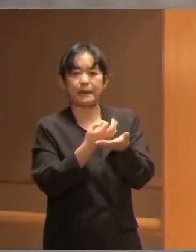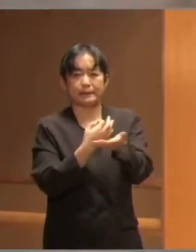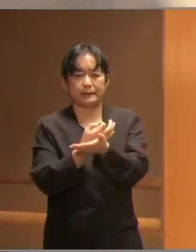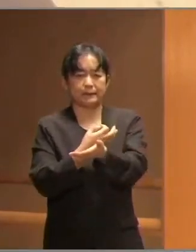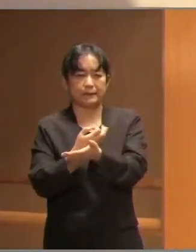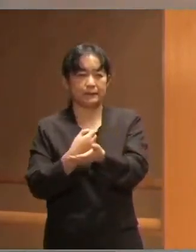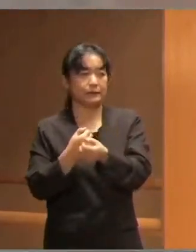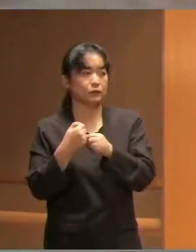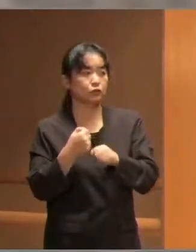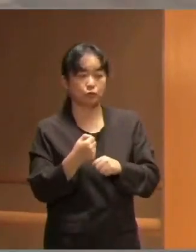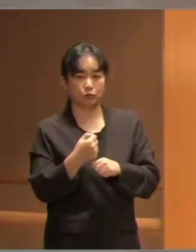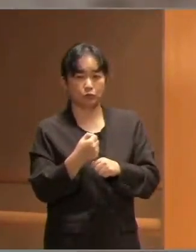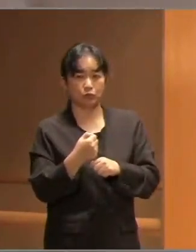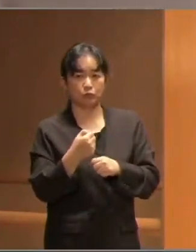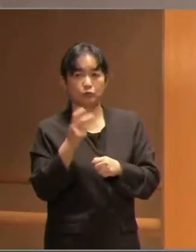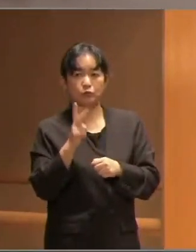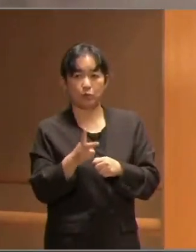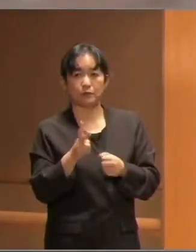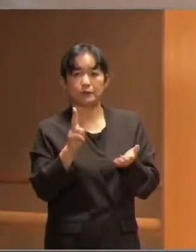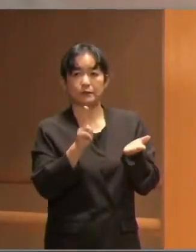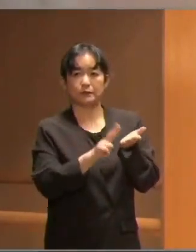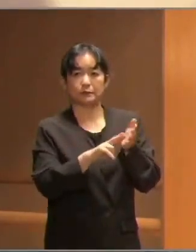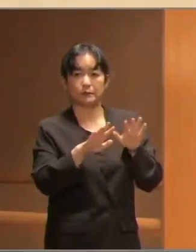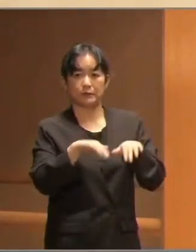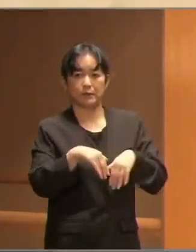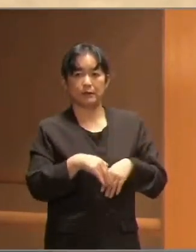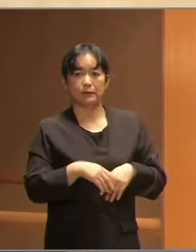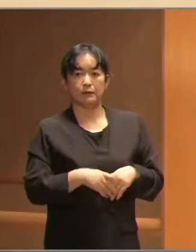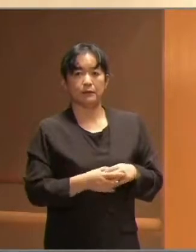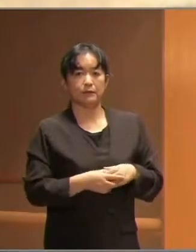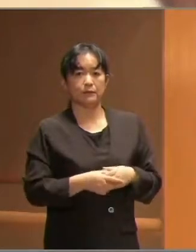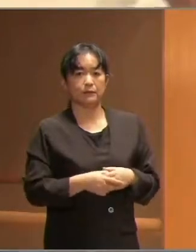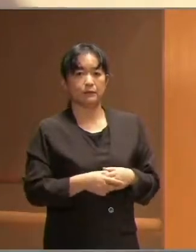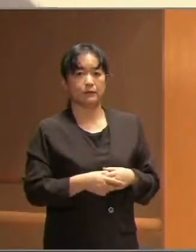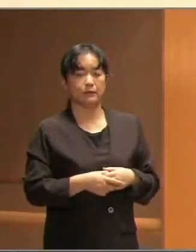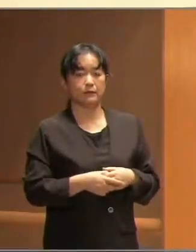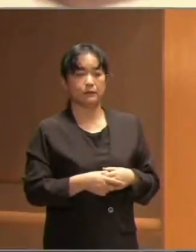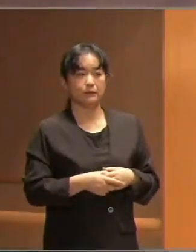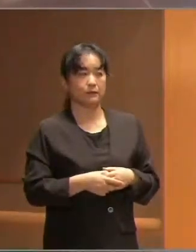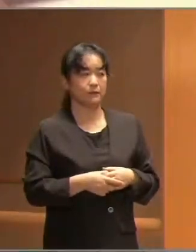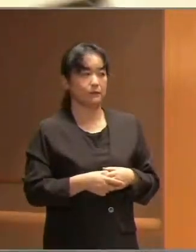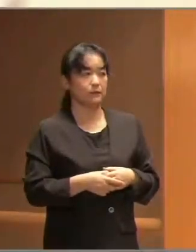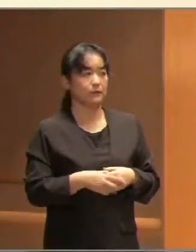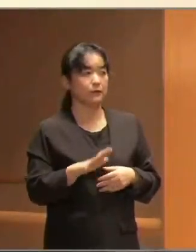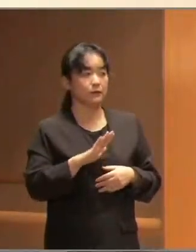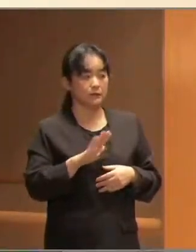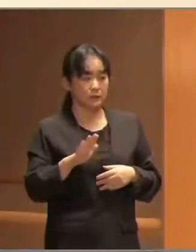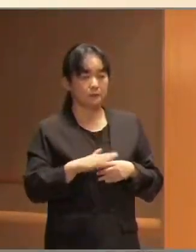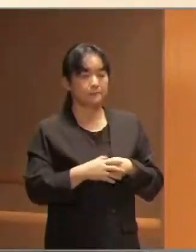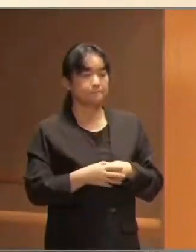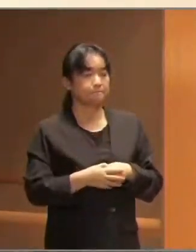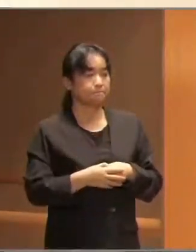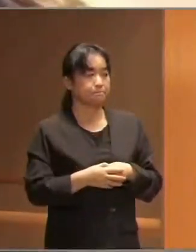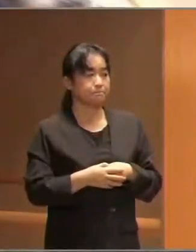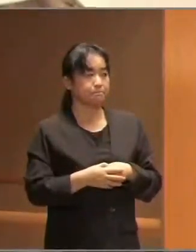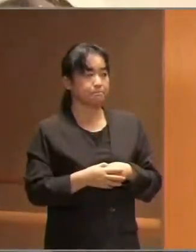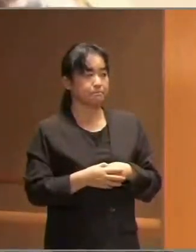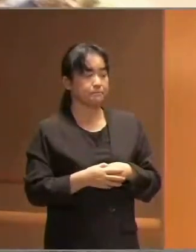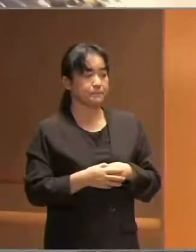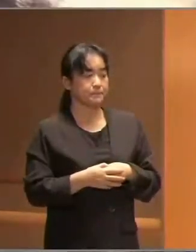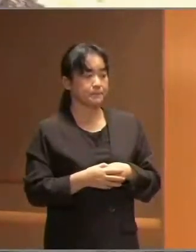each single paper, and the label on each paper shows all these information.